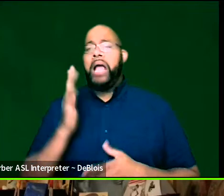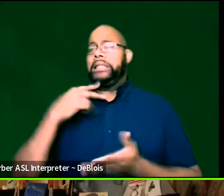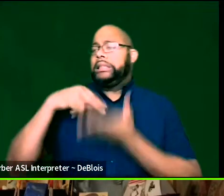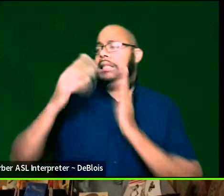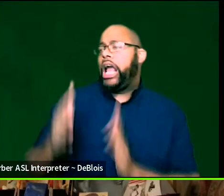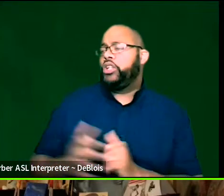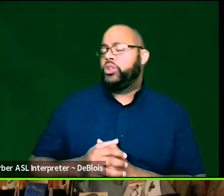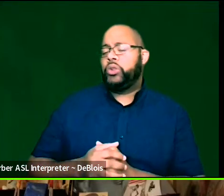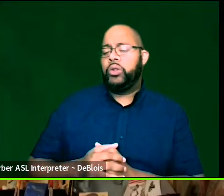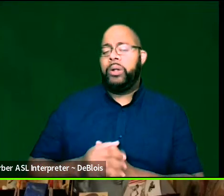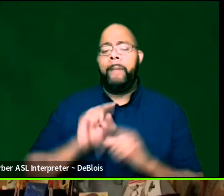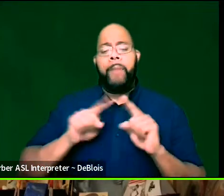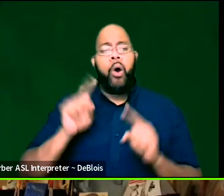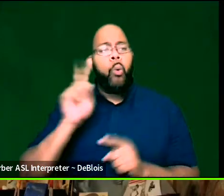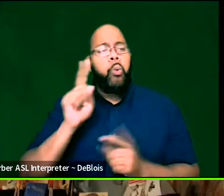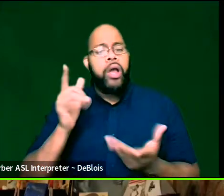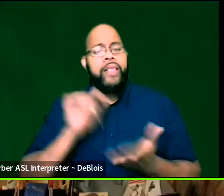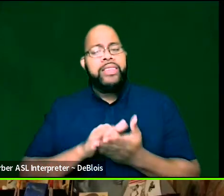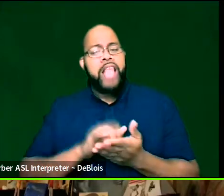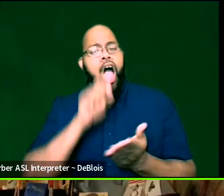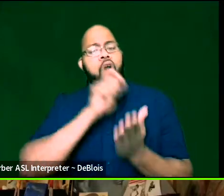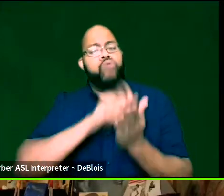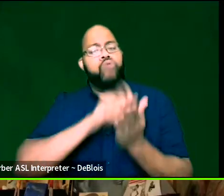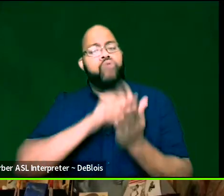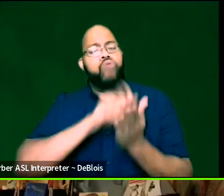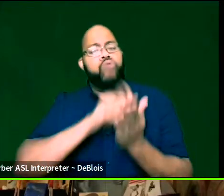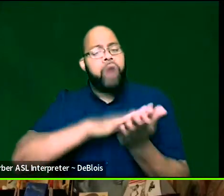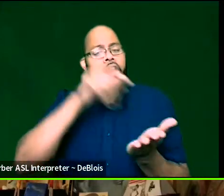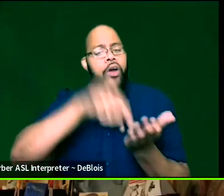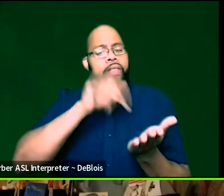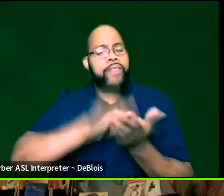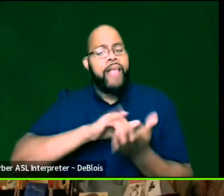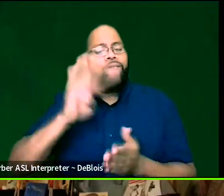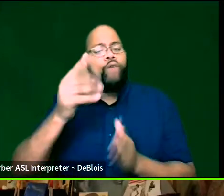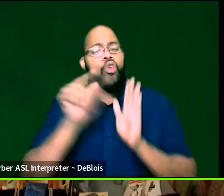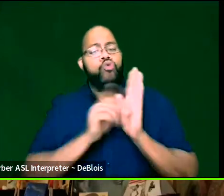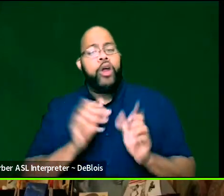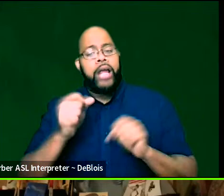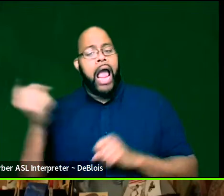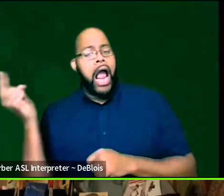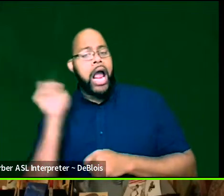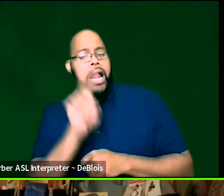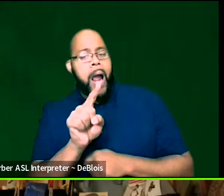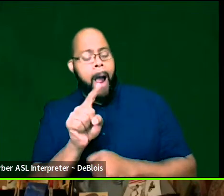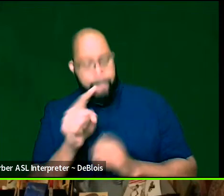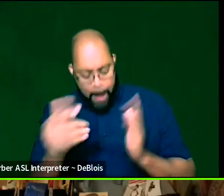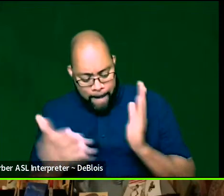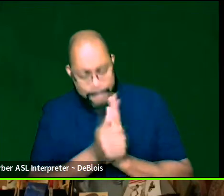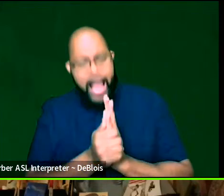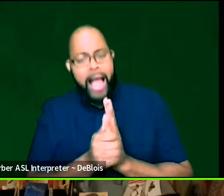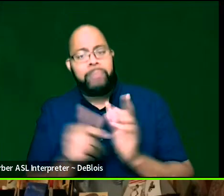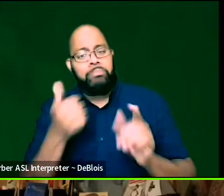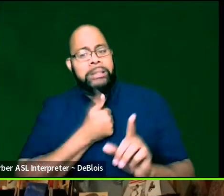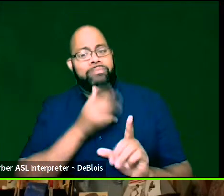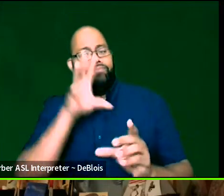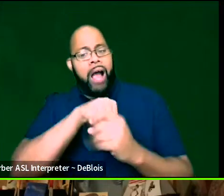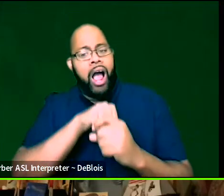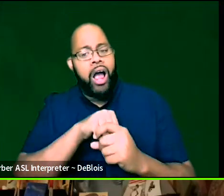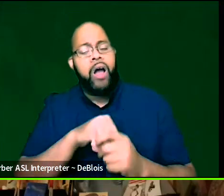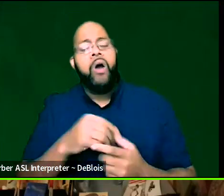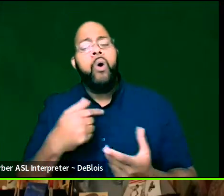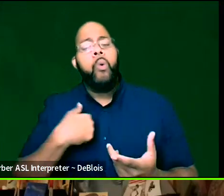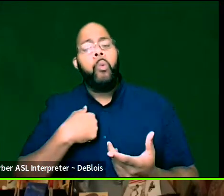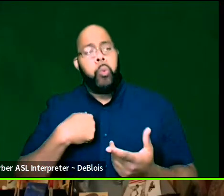dancers, but where is the written record that that 4th grader can come and amend to